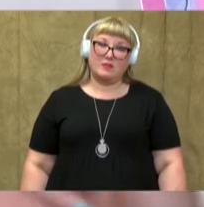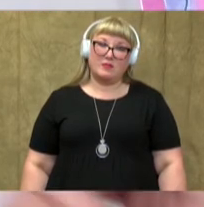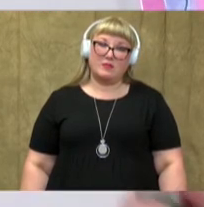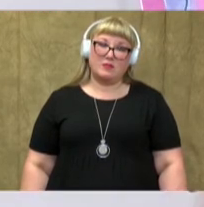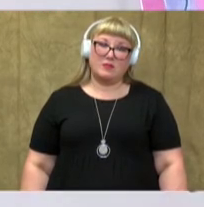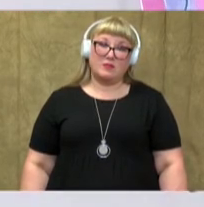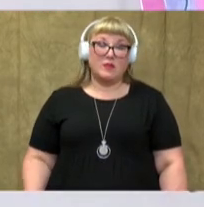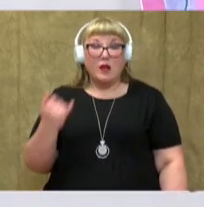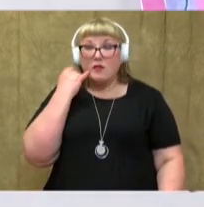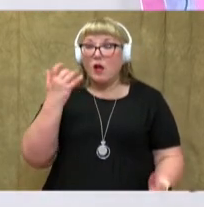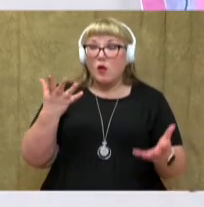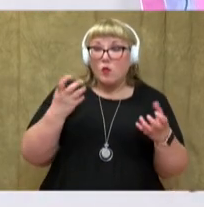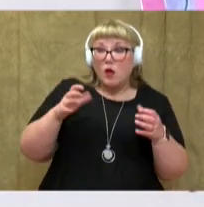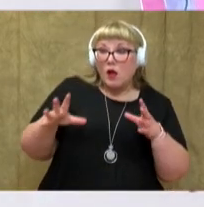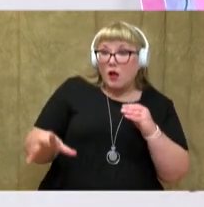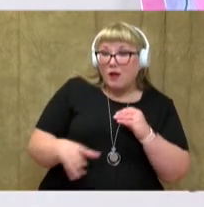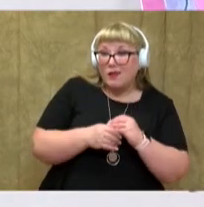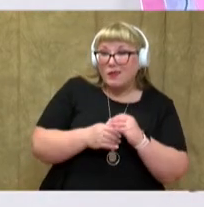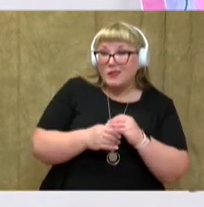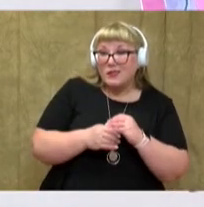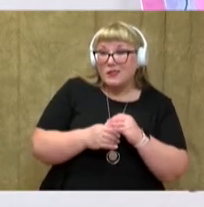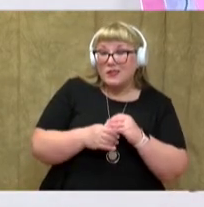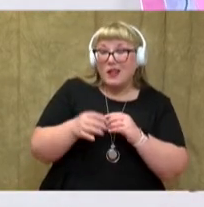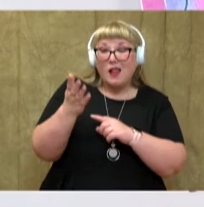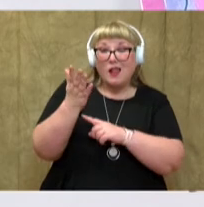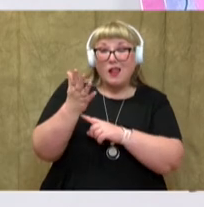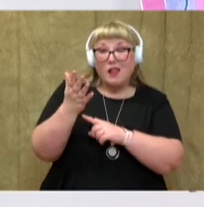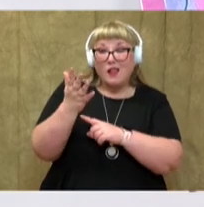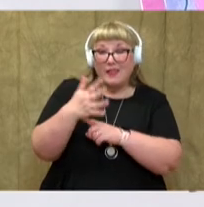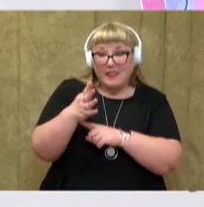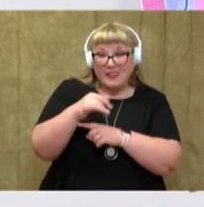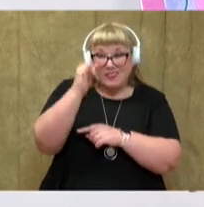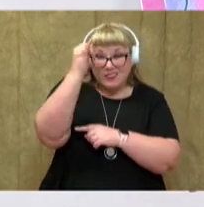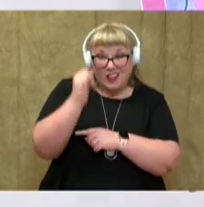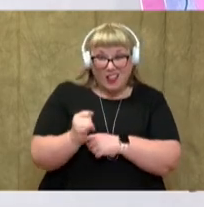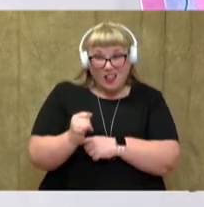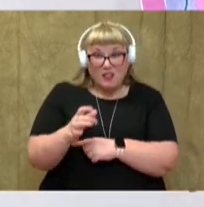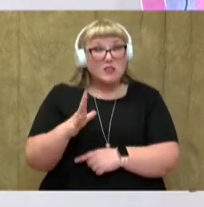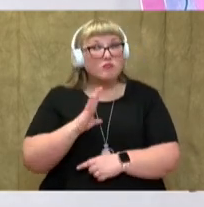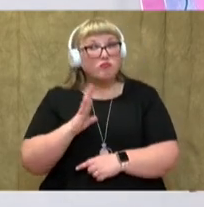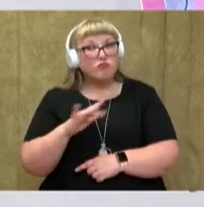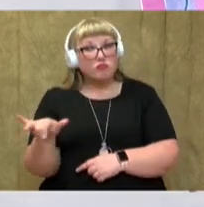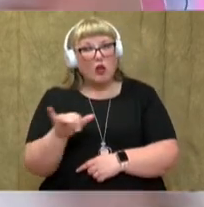If I wanted to add lines to my leaves, I could draw that on there as well.